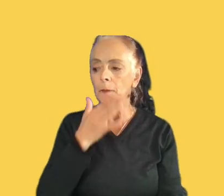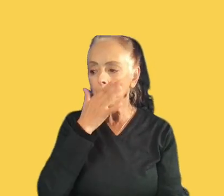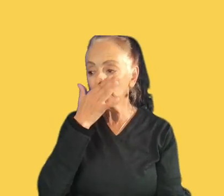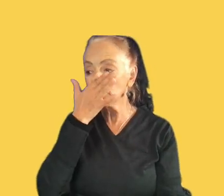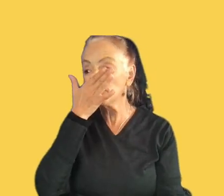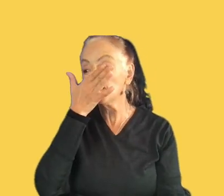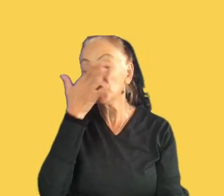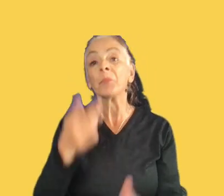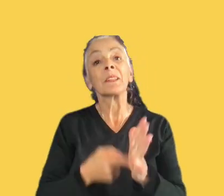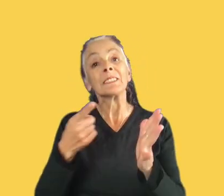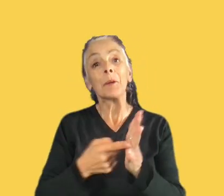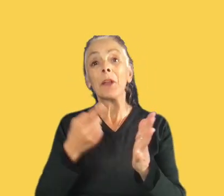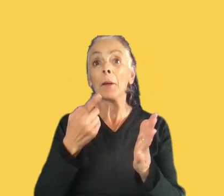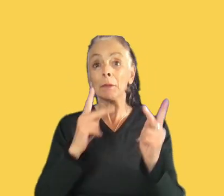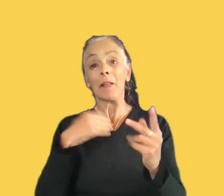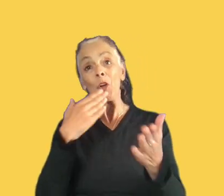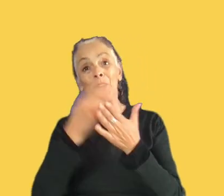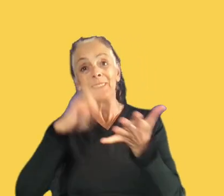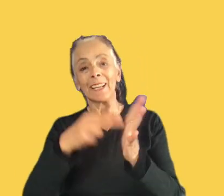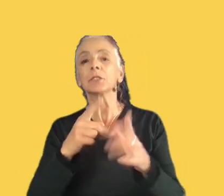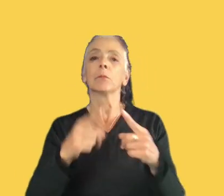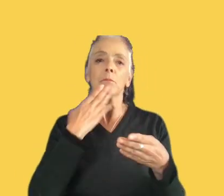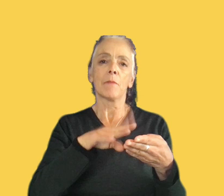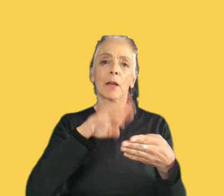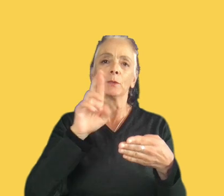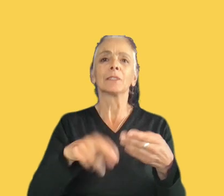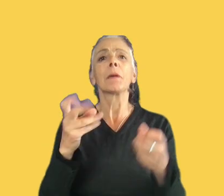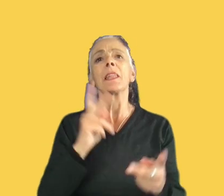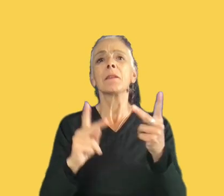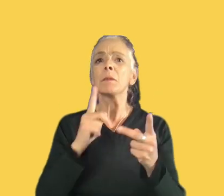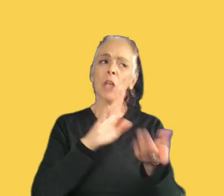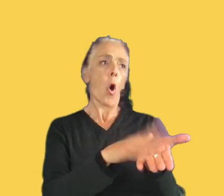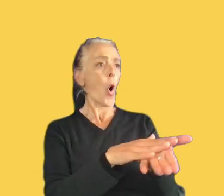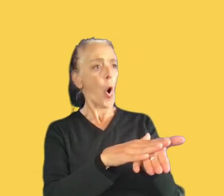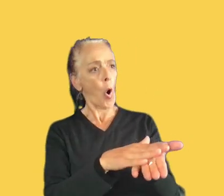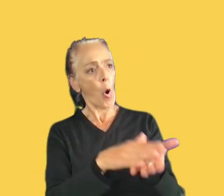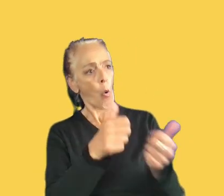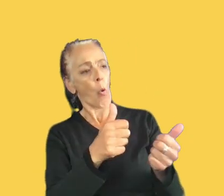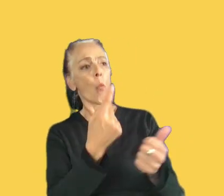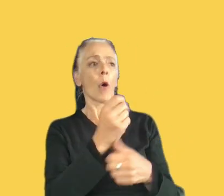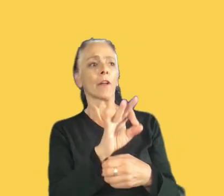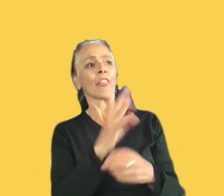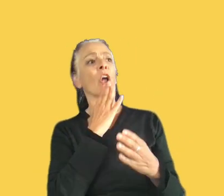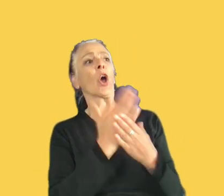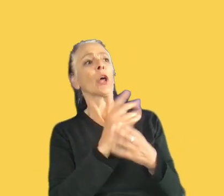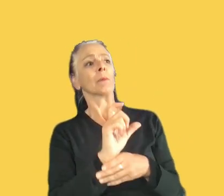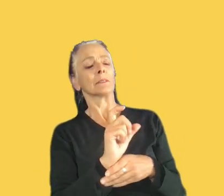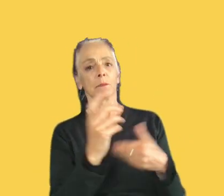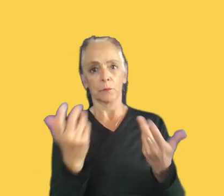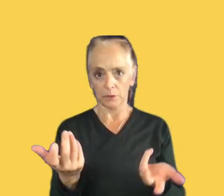Good intentions sometimes have bad results. In my life, I've had many people give me the compliment of being one of the good